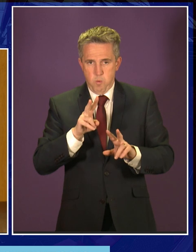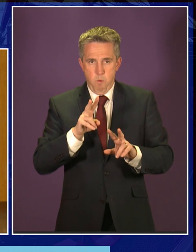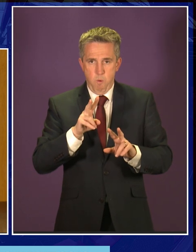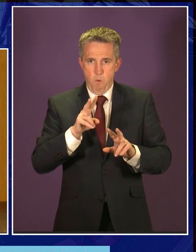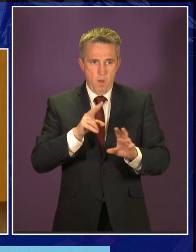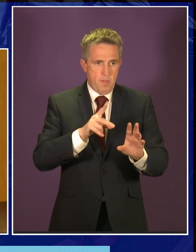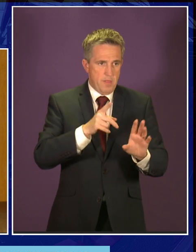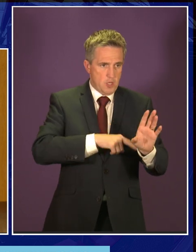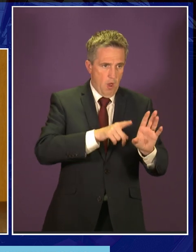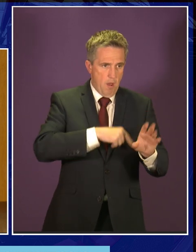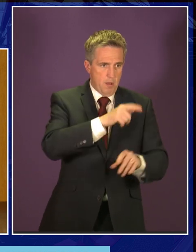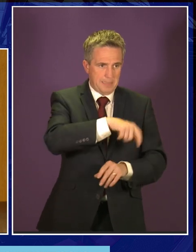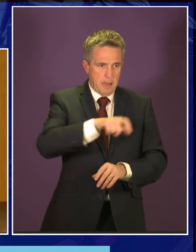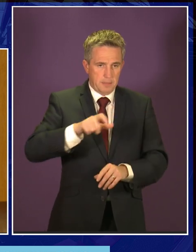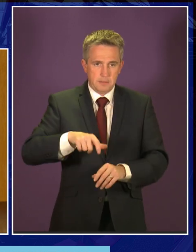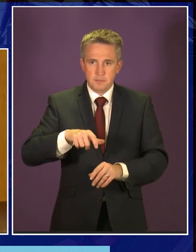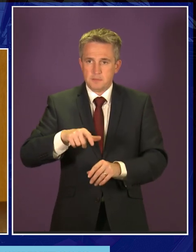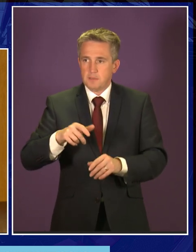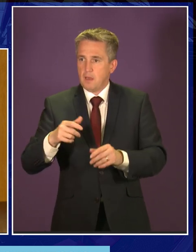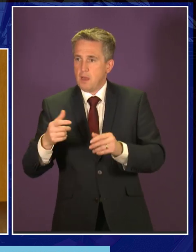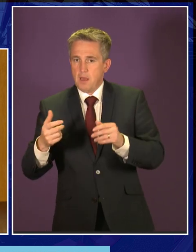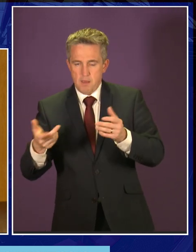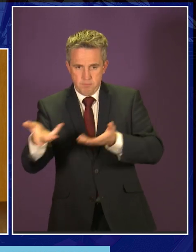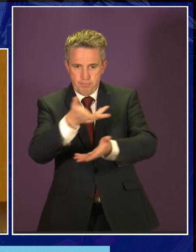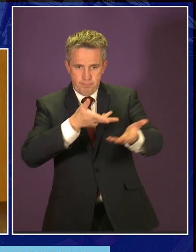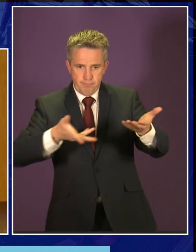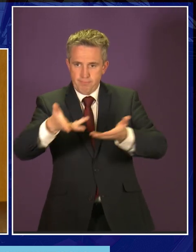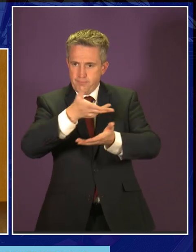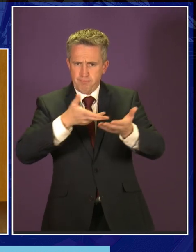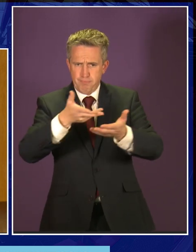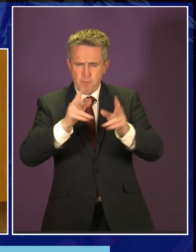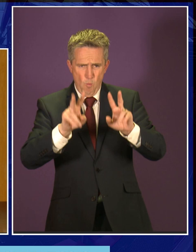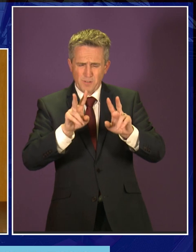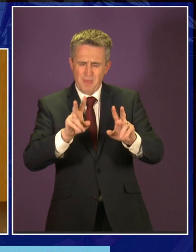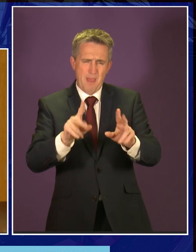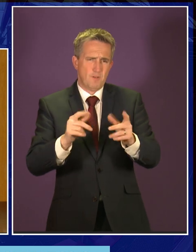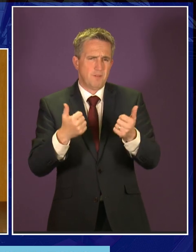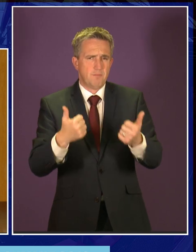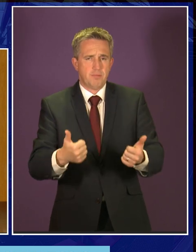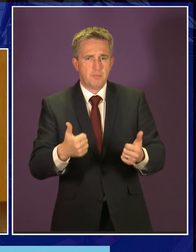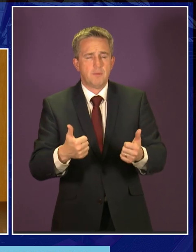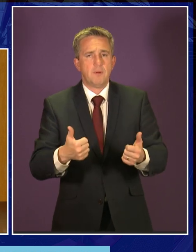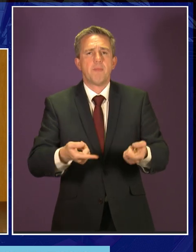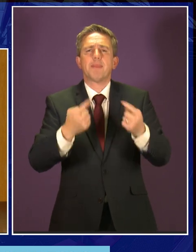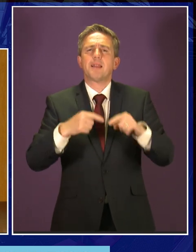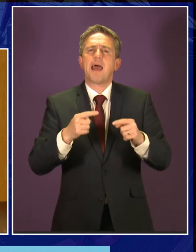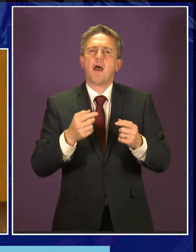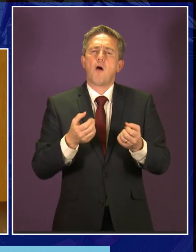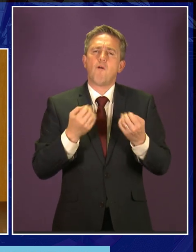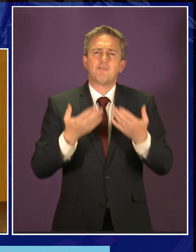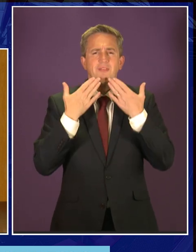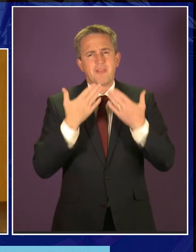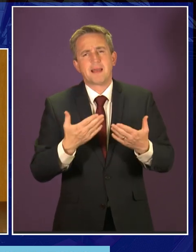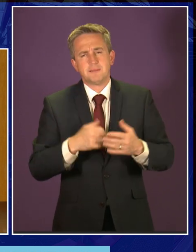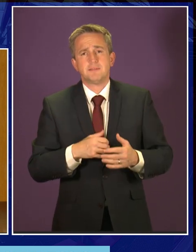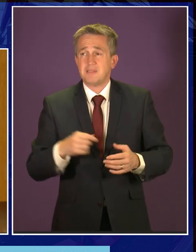both between the young delegates and also from the young delegates in our afternoon session. Now to the thanks. A